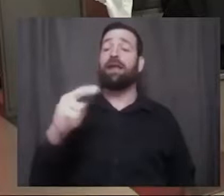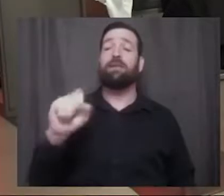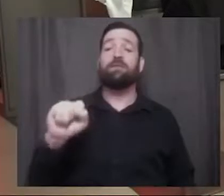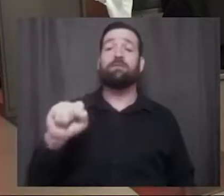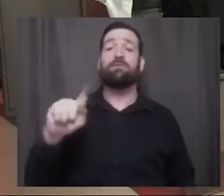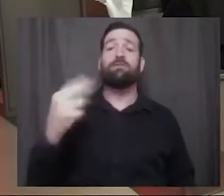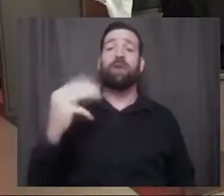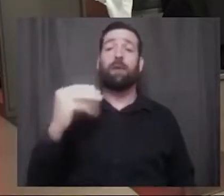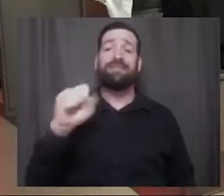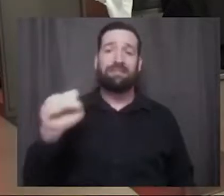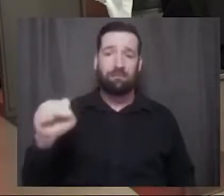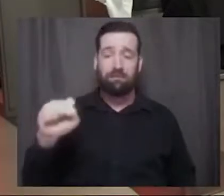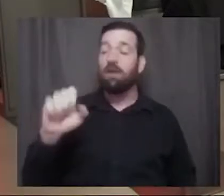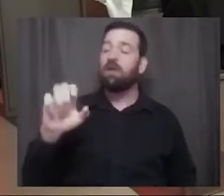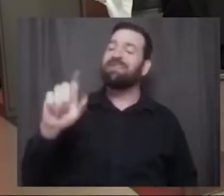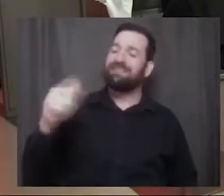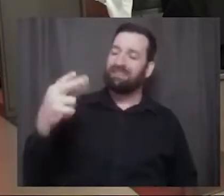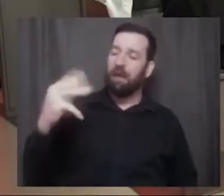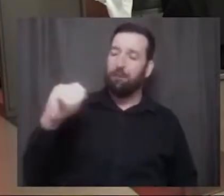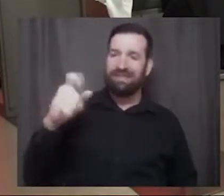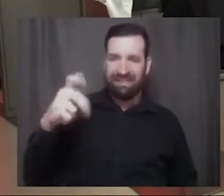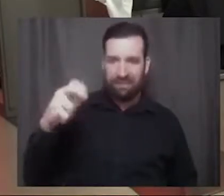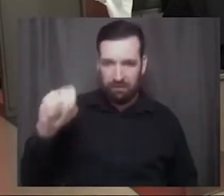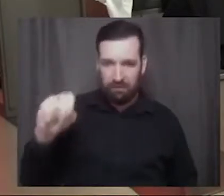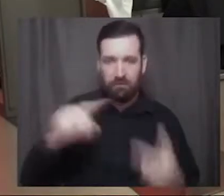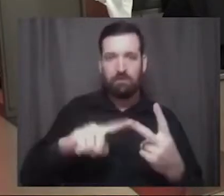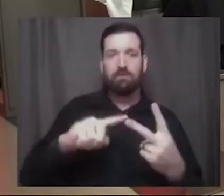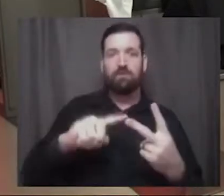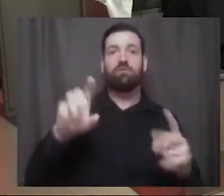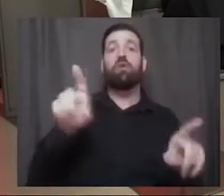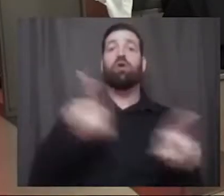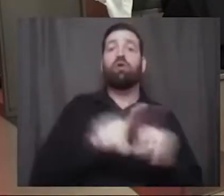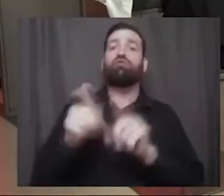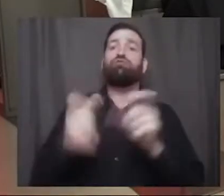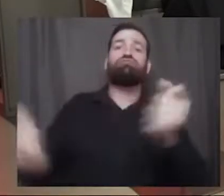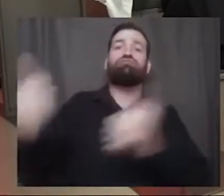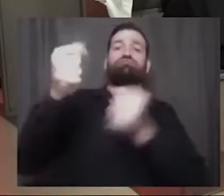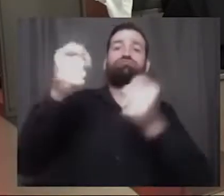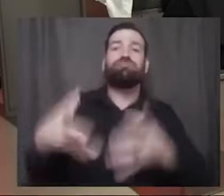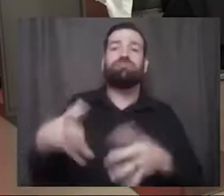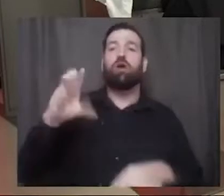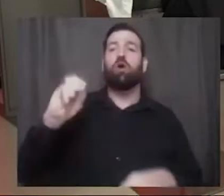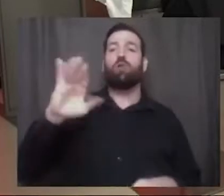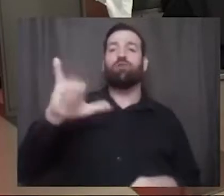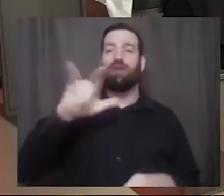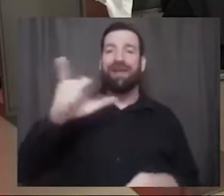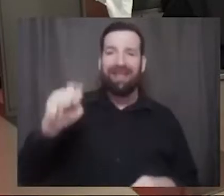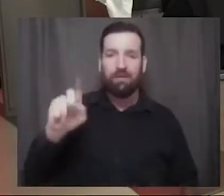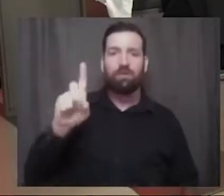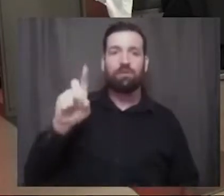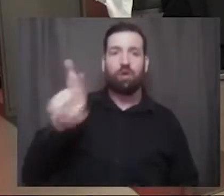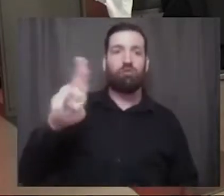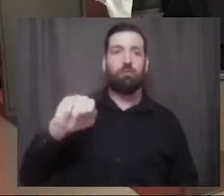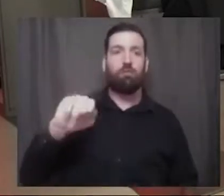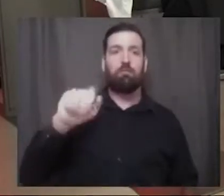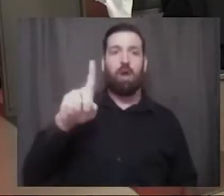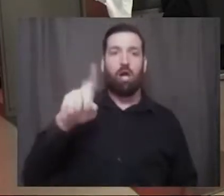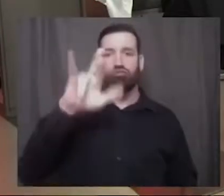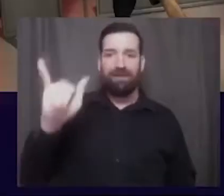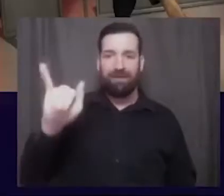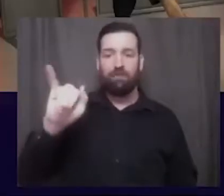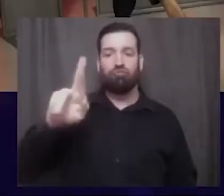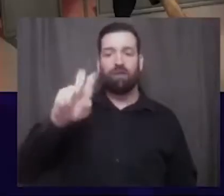we also have OBGYN and Vice Chair of the Obstetrics and Gynecology Department, Dr. Maudrey Reddy. And thank you for being here. And we